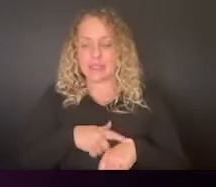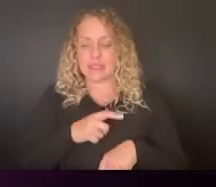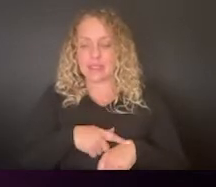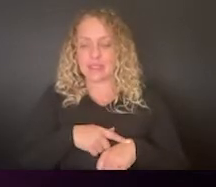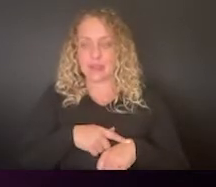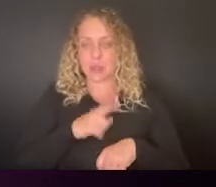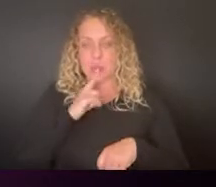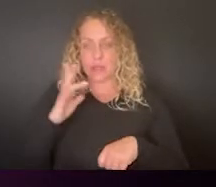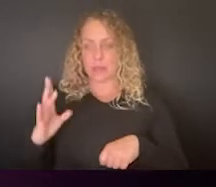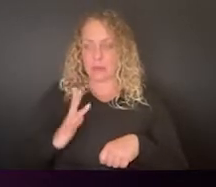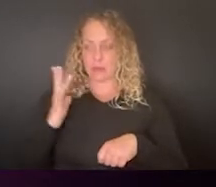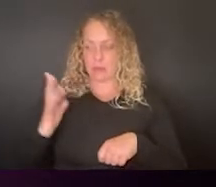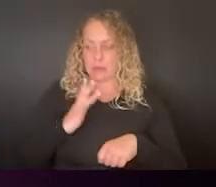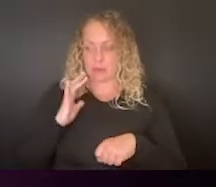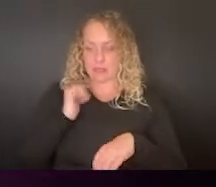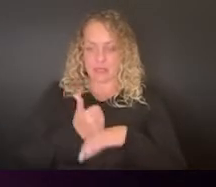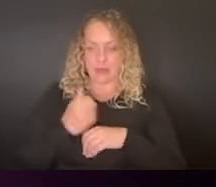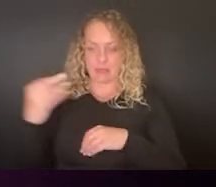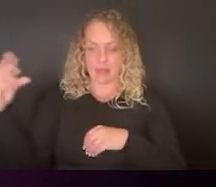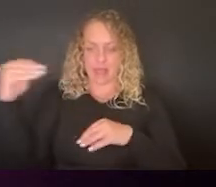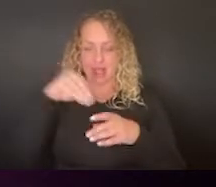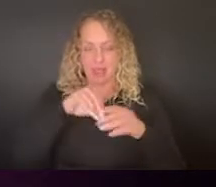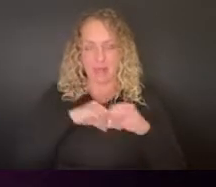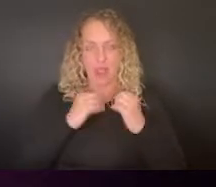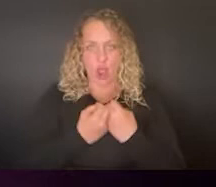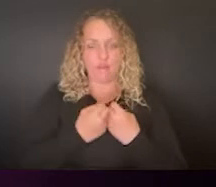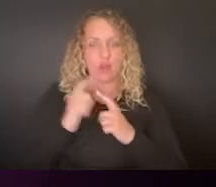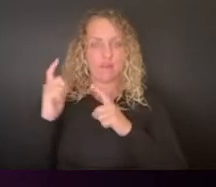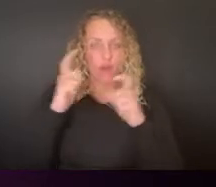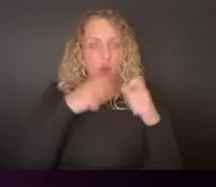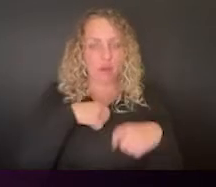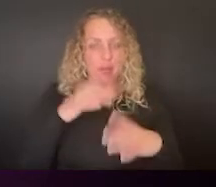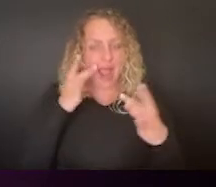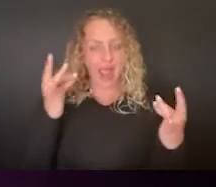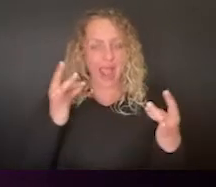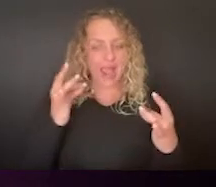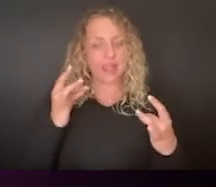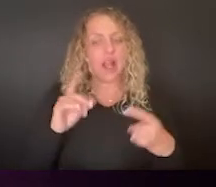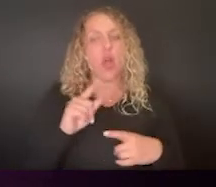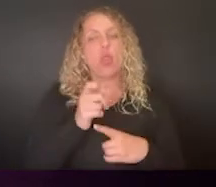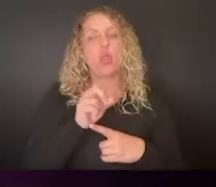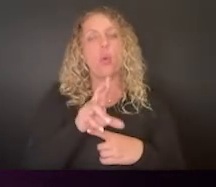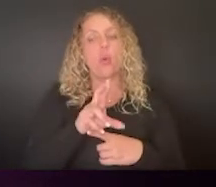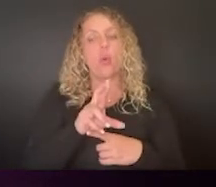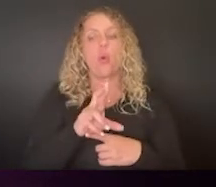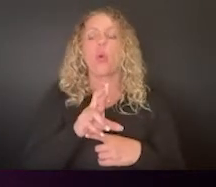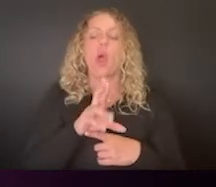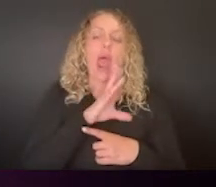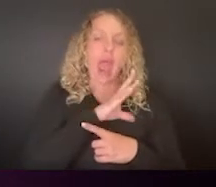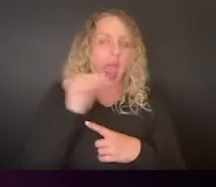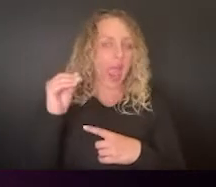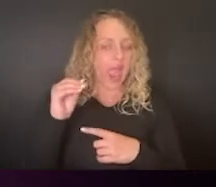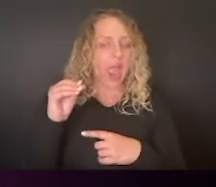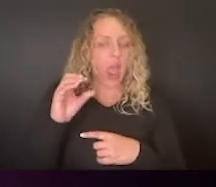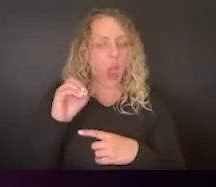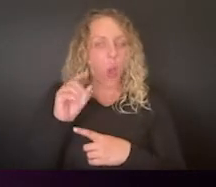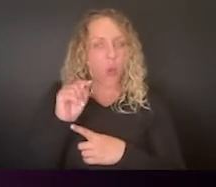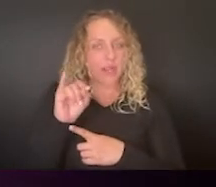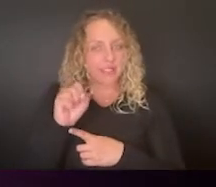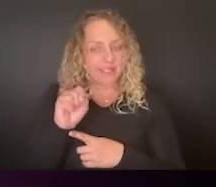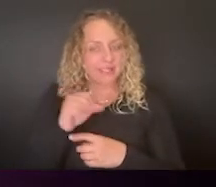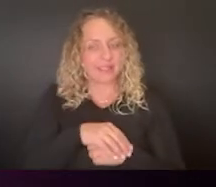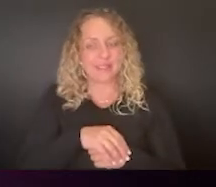months, and similar to what I was doing in lockdown, I spent my time getting crafty with lighting setups in my